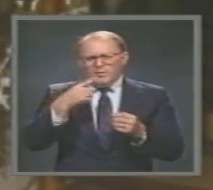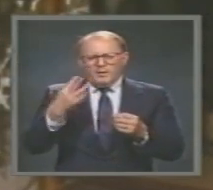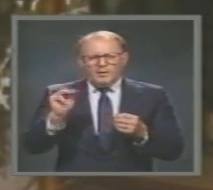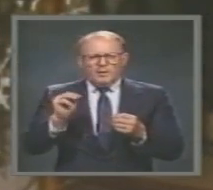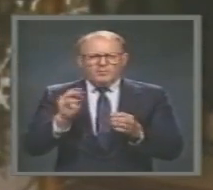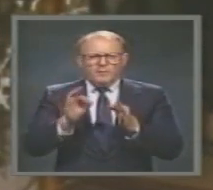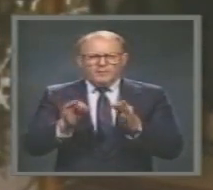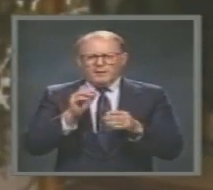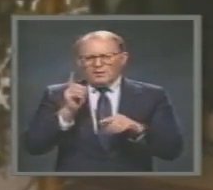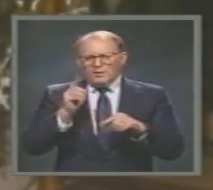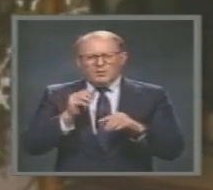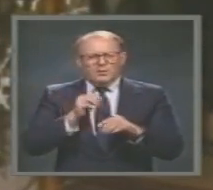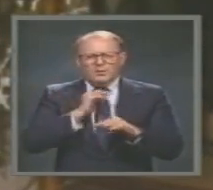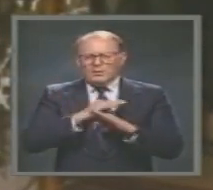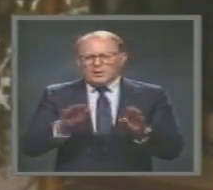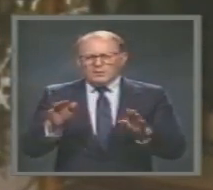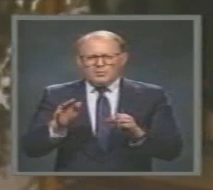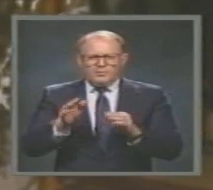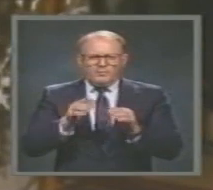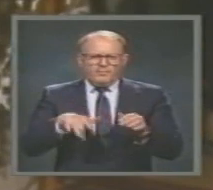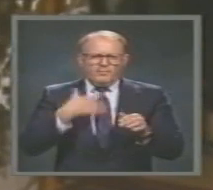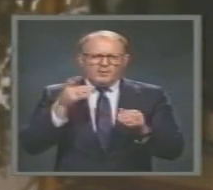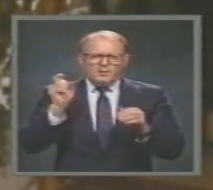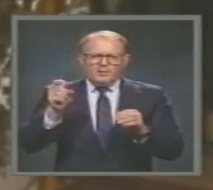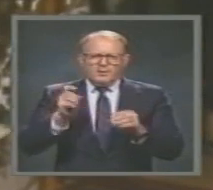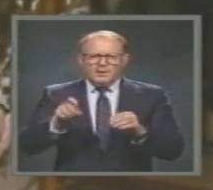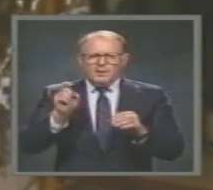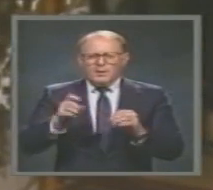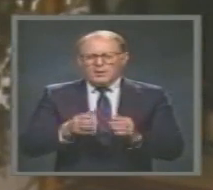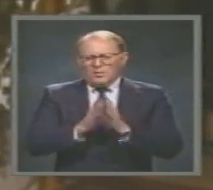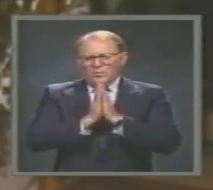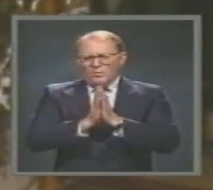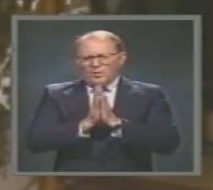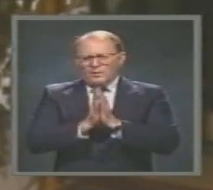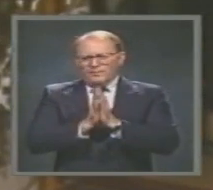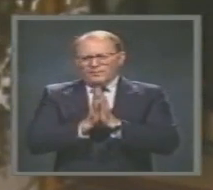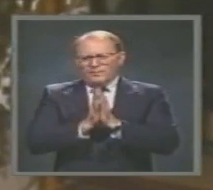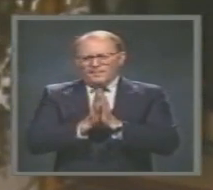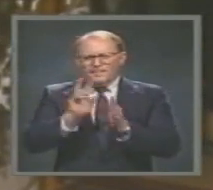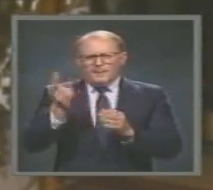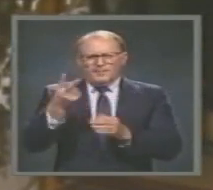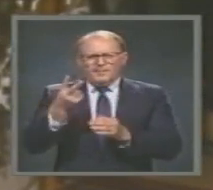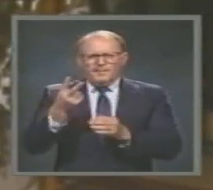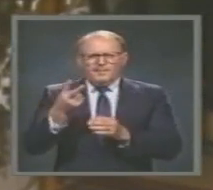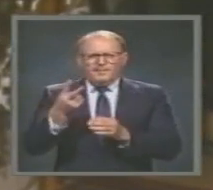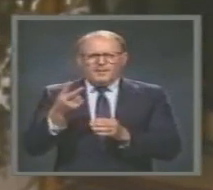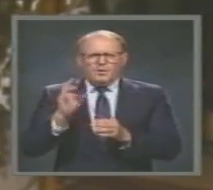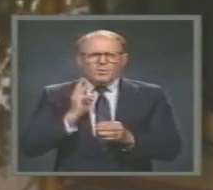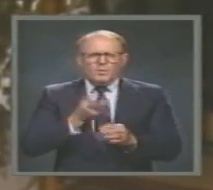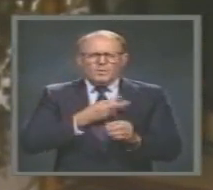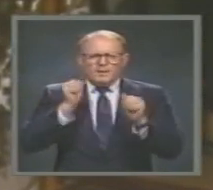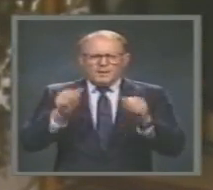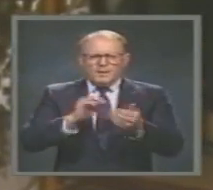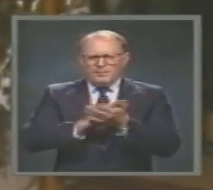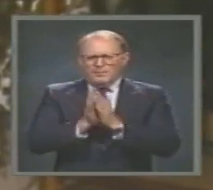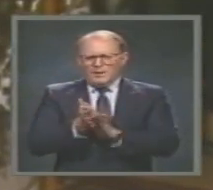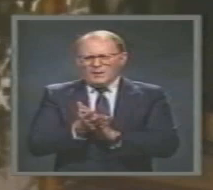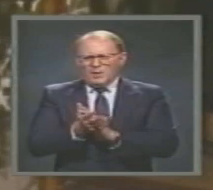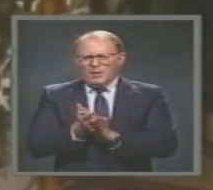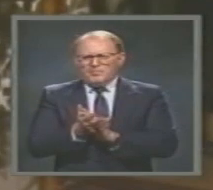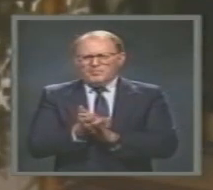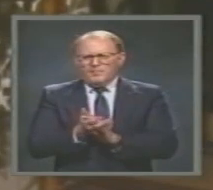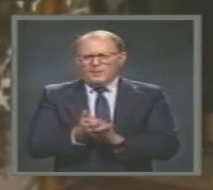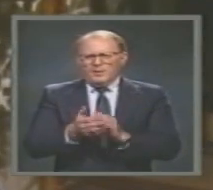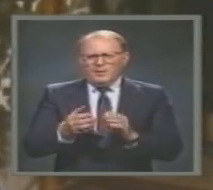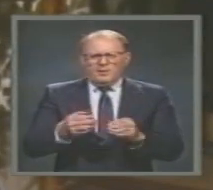about. God can do more with the hearts and actions of people than both of us can. Second, we can become informed citizens of